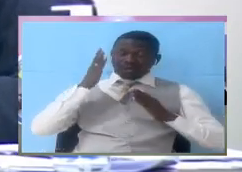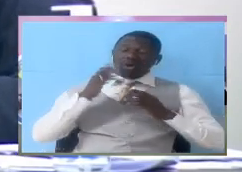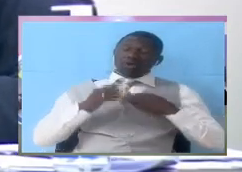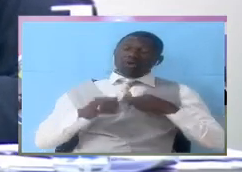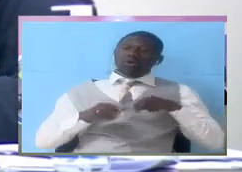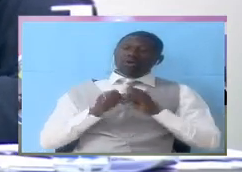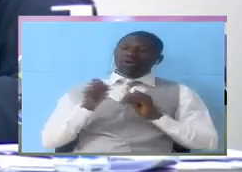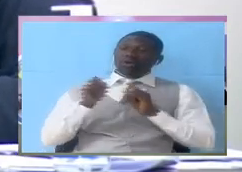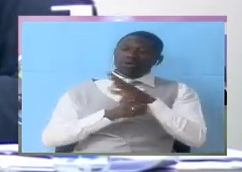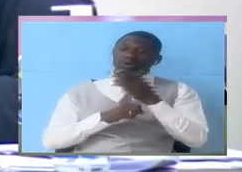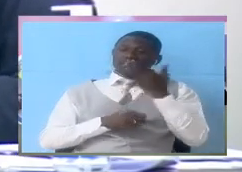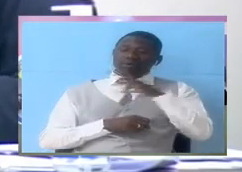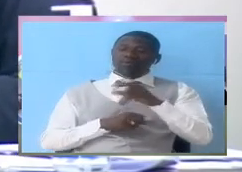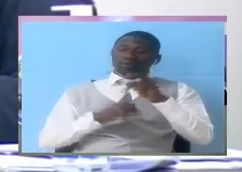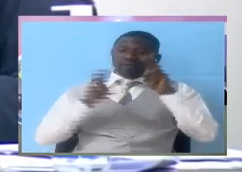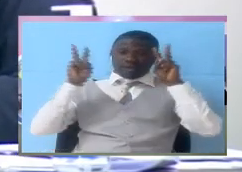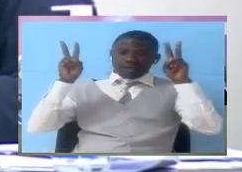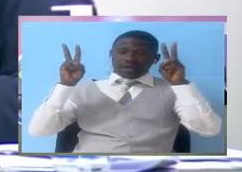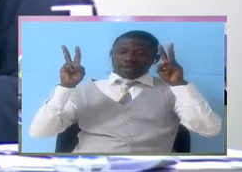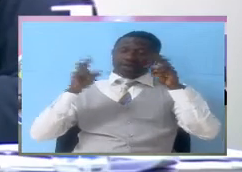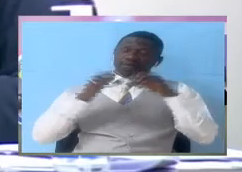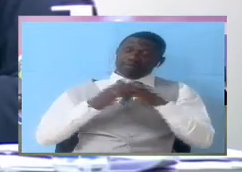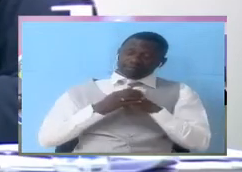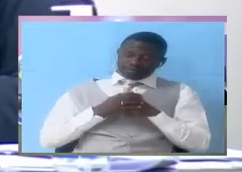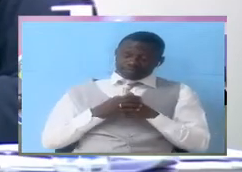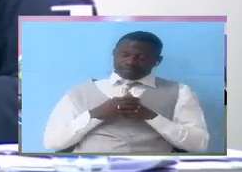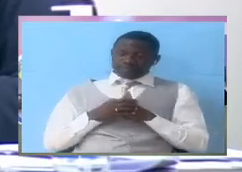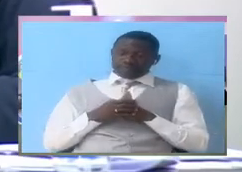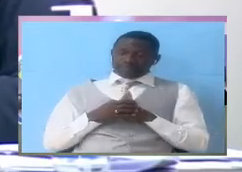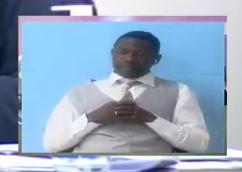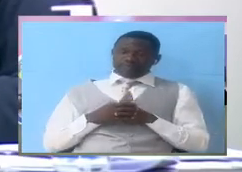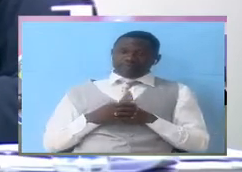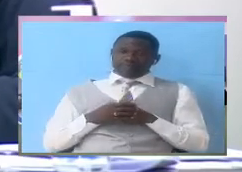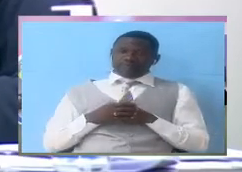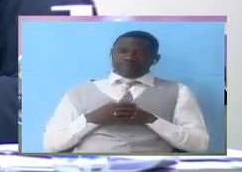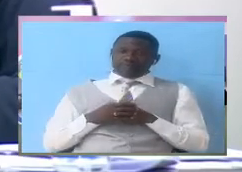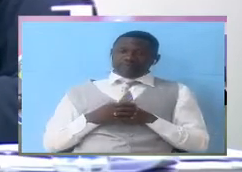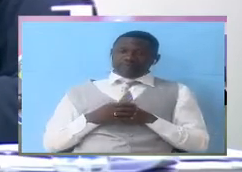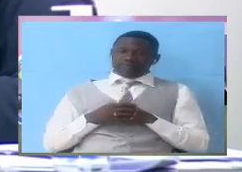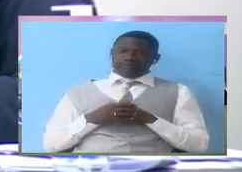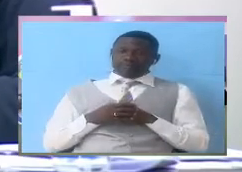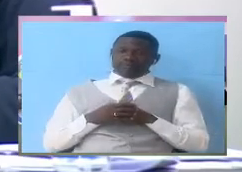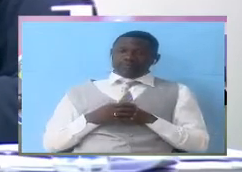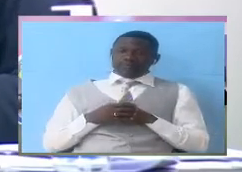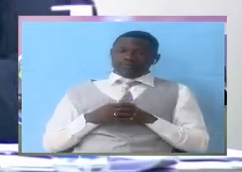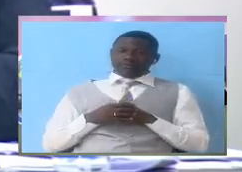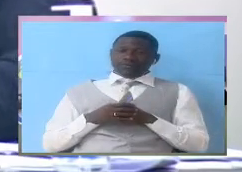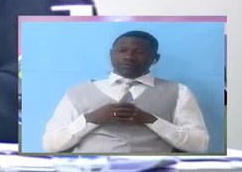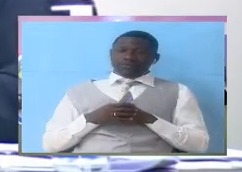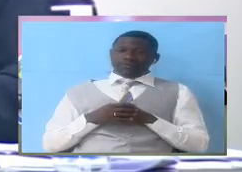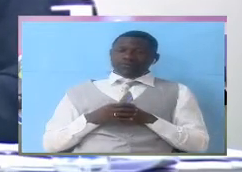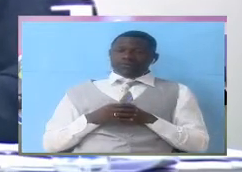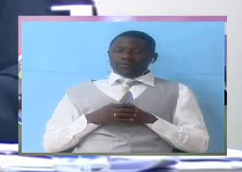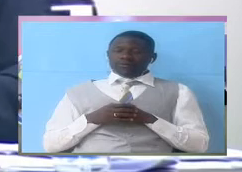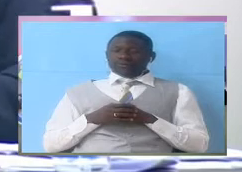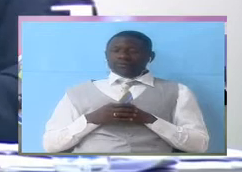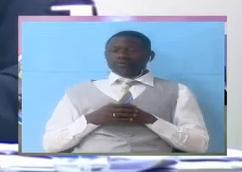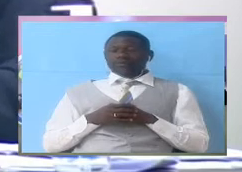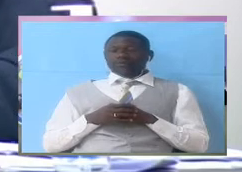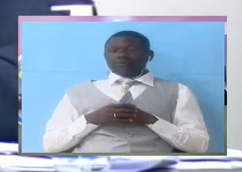ñi nga xamne ñom la ñoy indi fofu ci kanel panel bi, ñi leen dey indi ay garde kat la ñoo xamne ñu ngi liggey State House ci ron